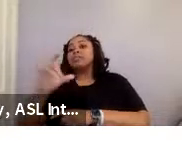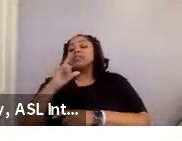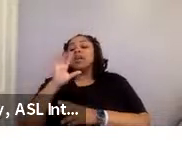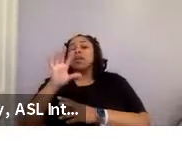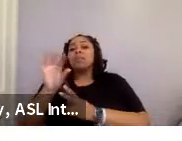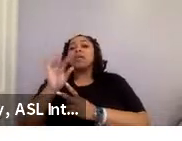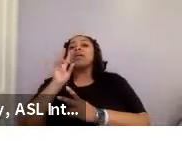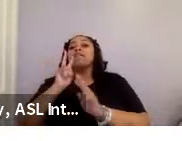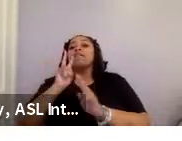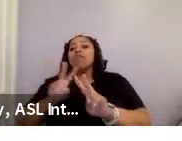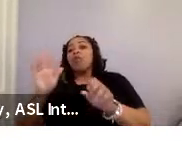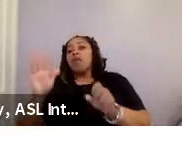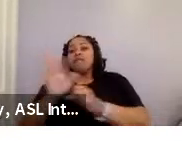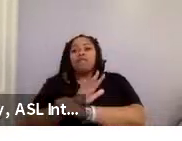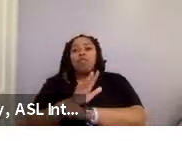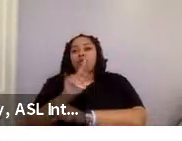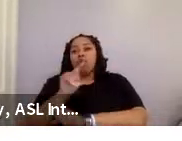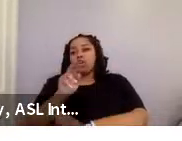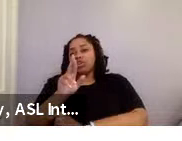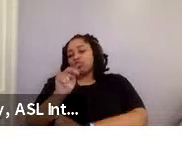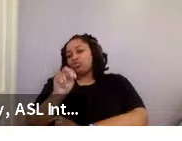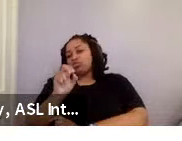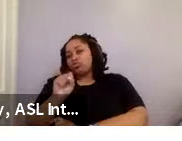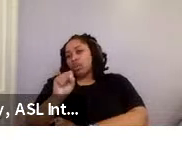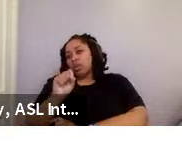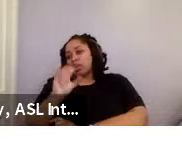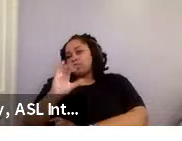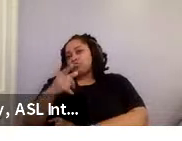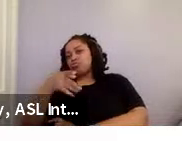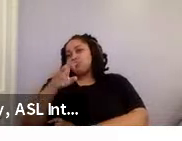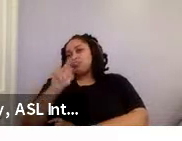View Full Transcript option.